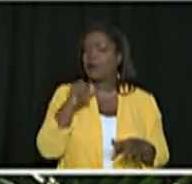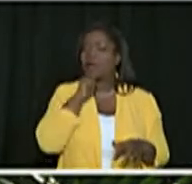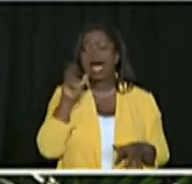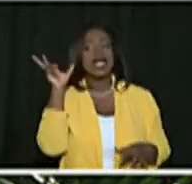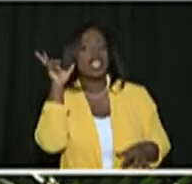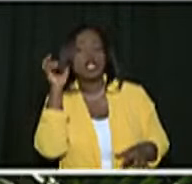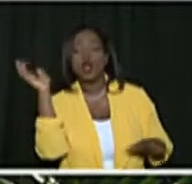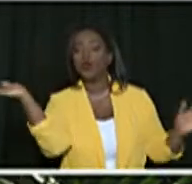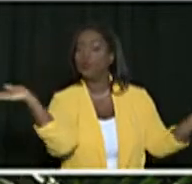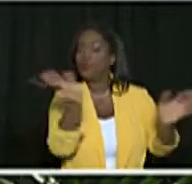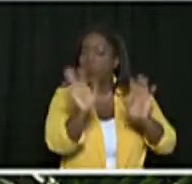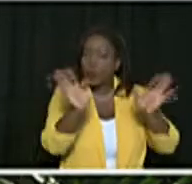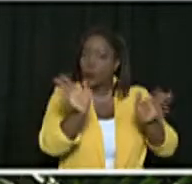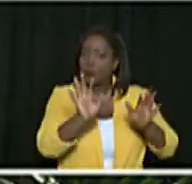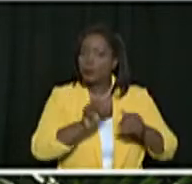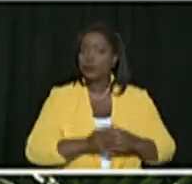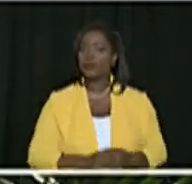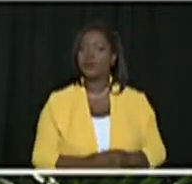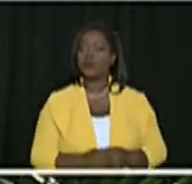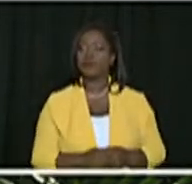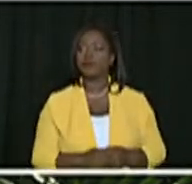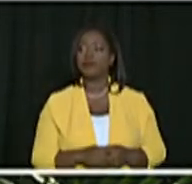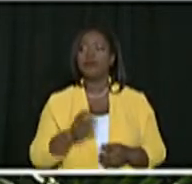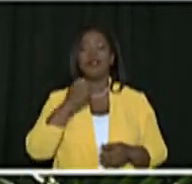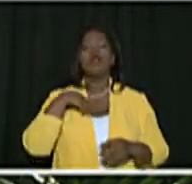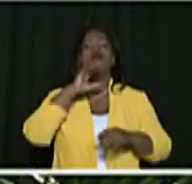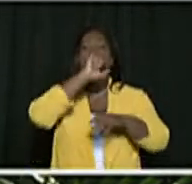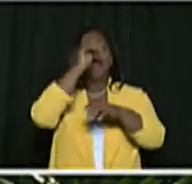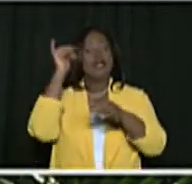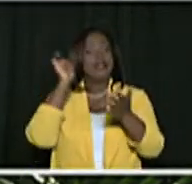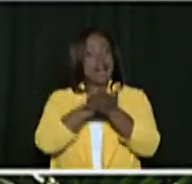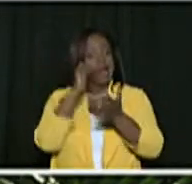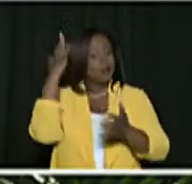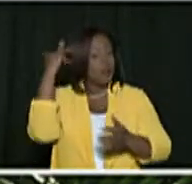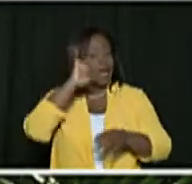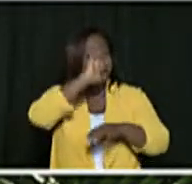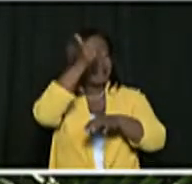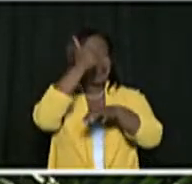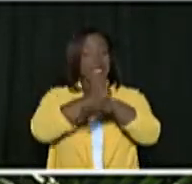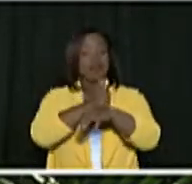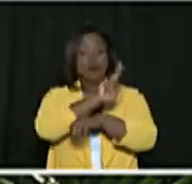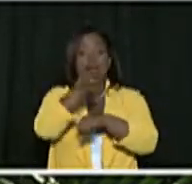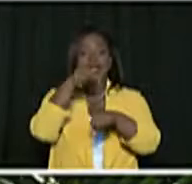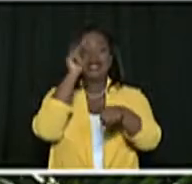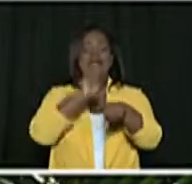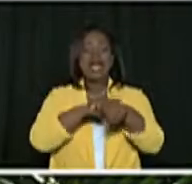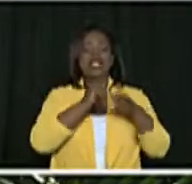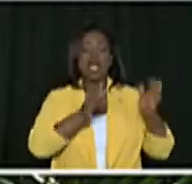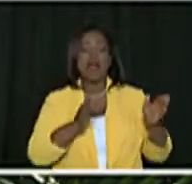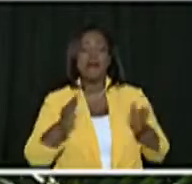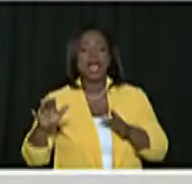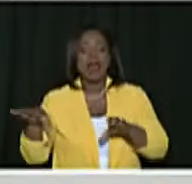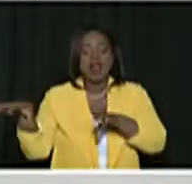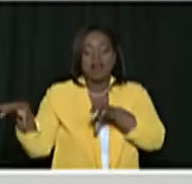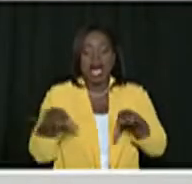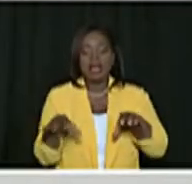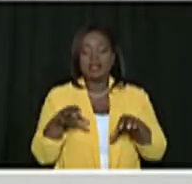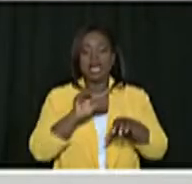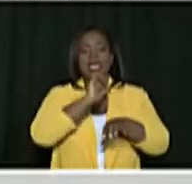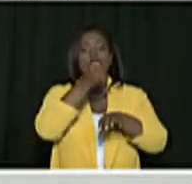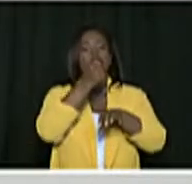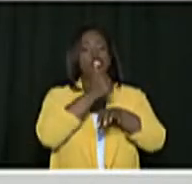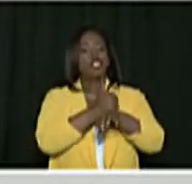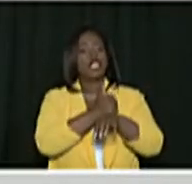we've completely enacted and adopted the National Plan of Action, which is an integrated response for children and